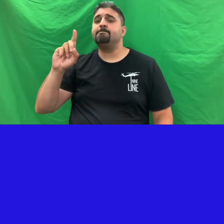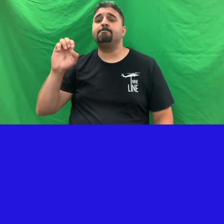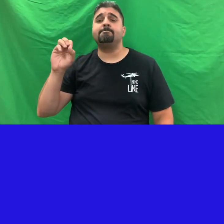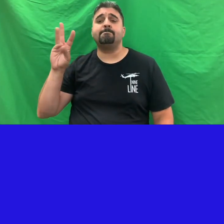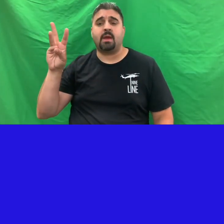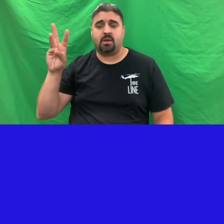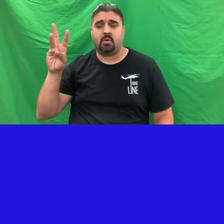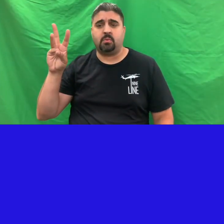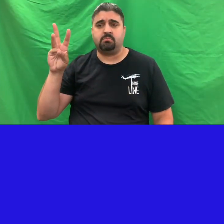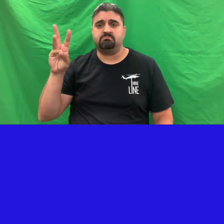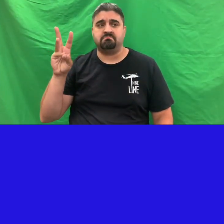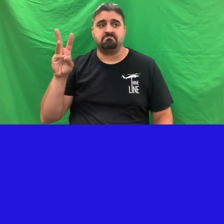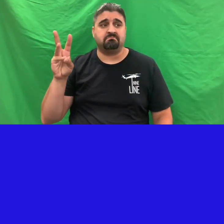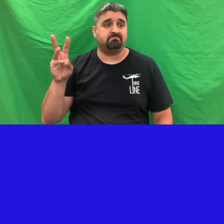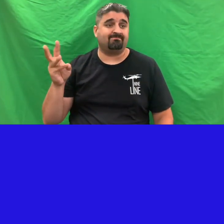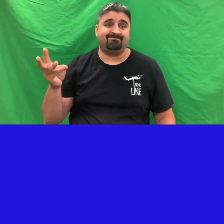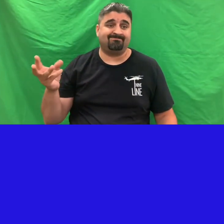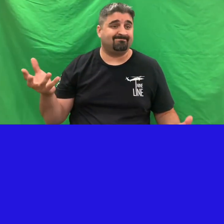He went to the meadow.